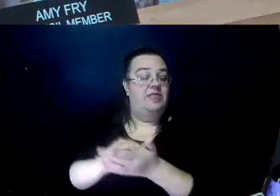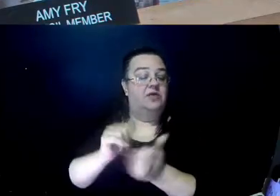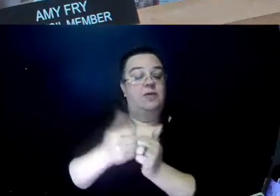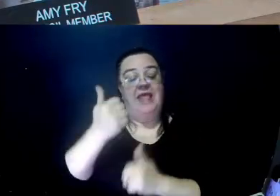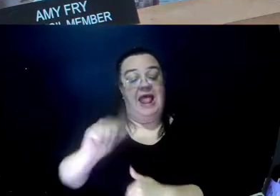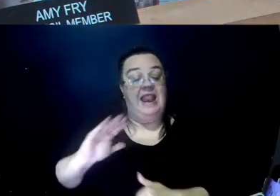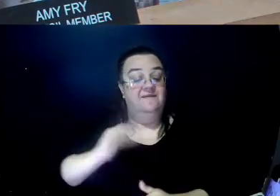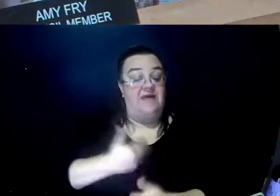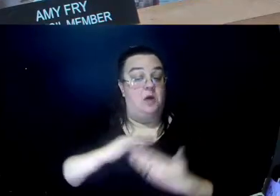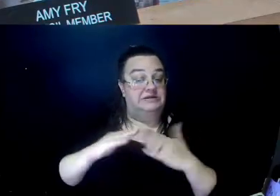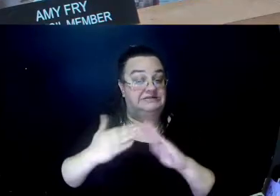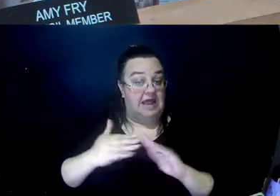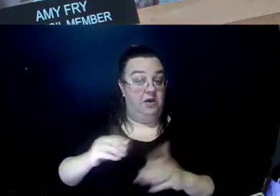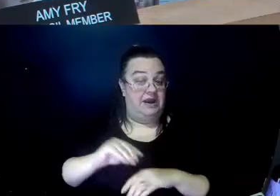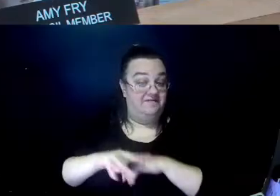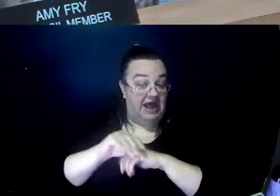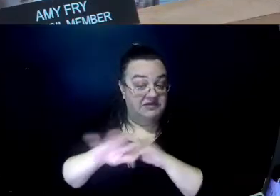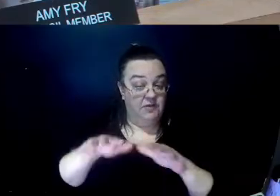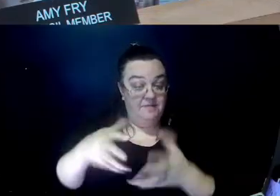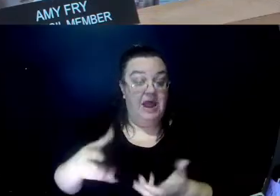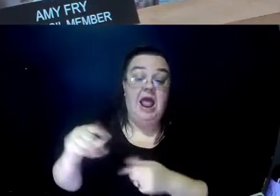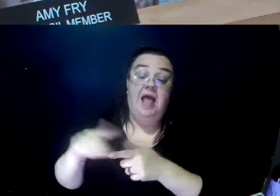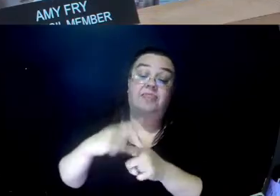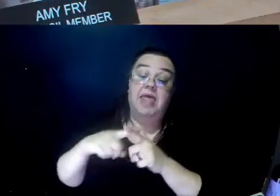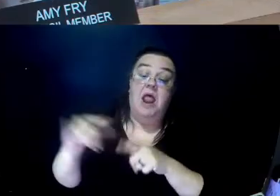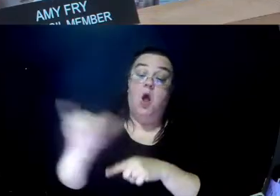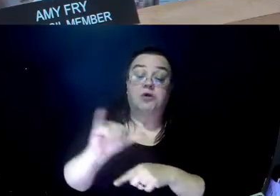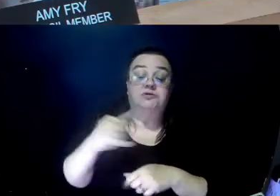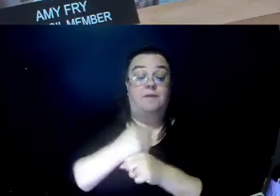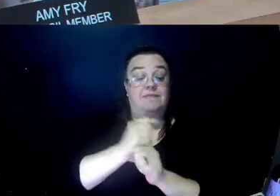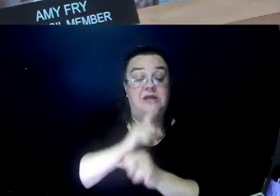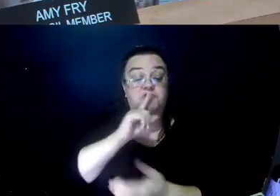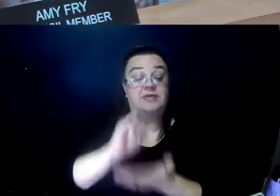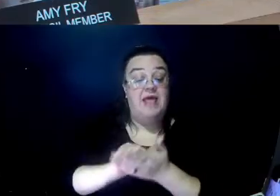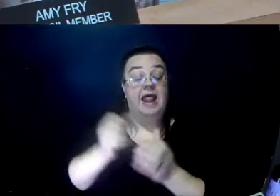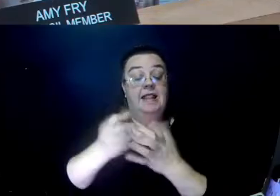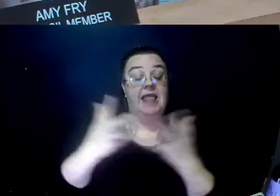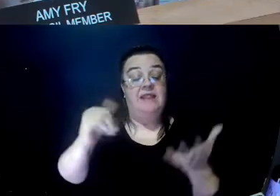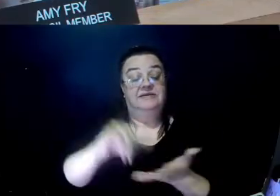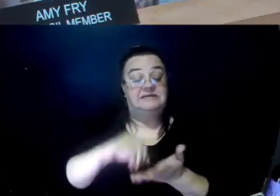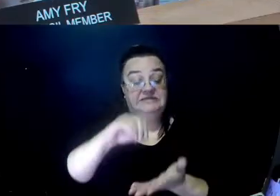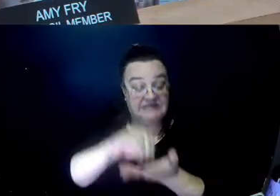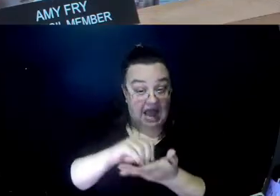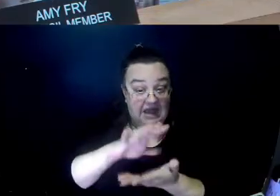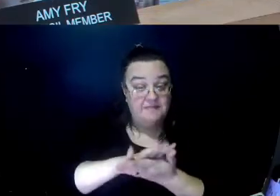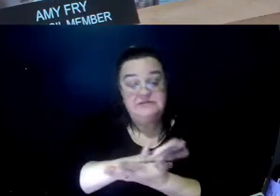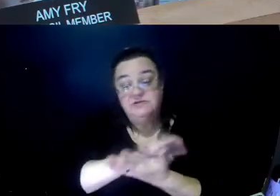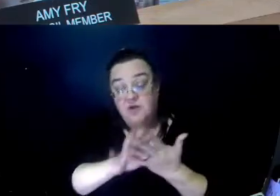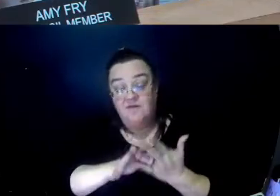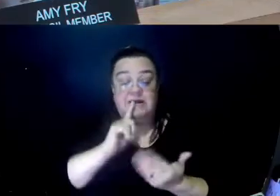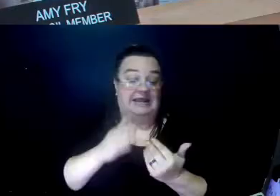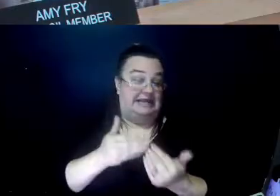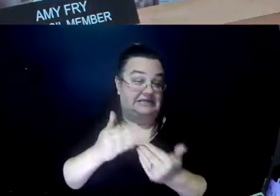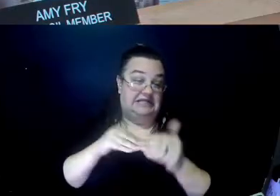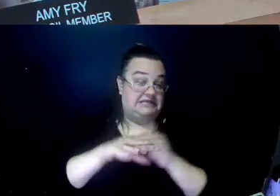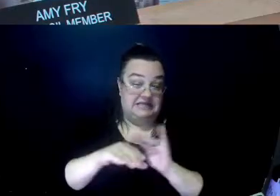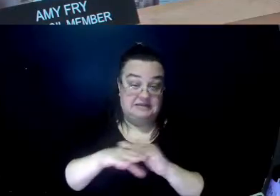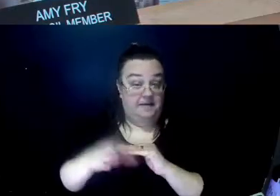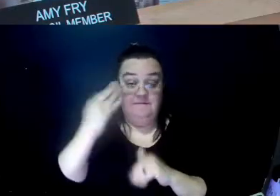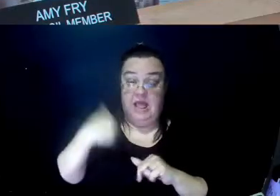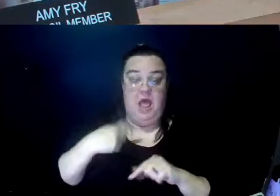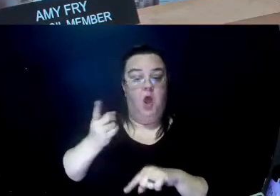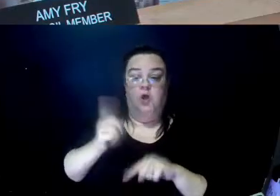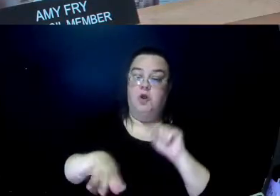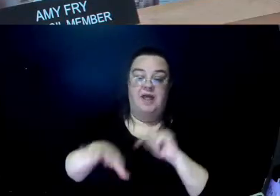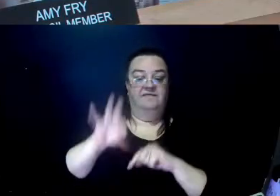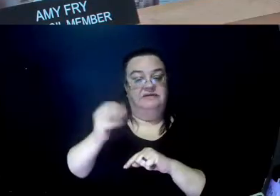to make sure that a lot of these documents and so forth are easily accessible, because I couldn't find several of